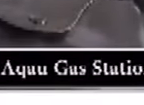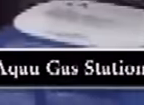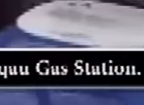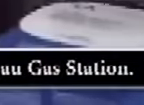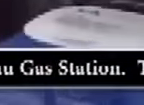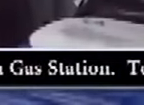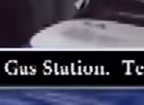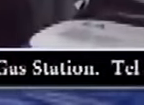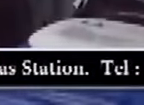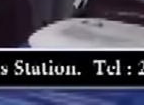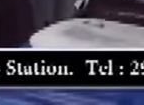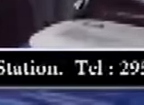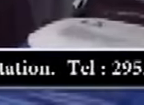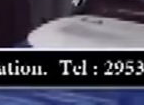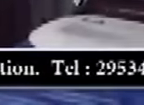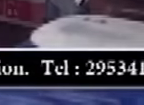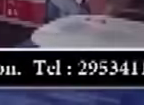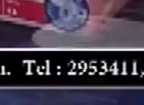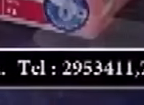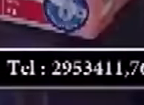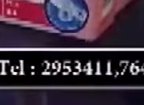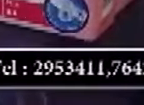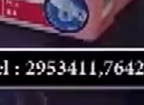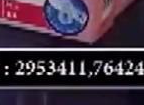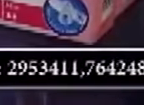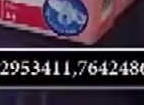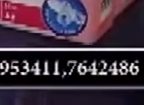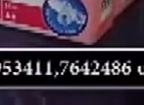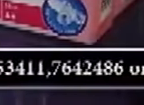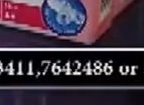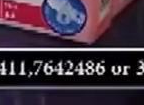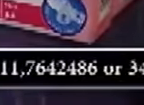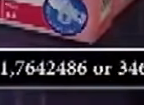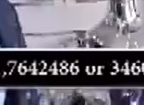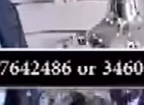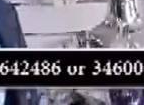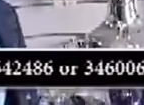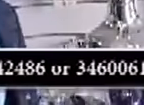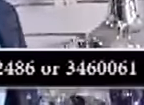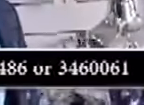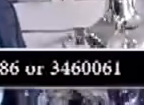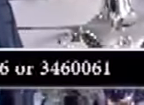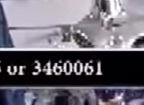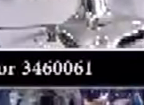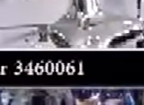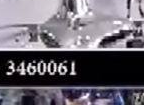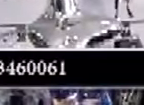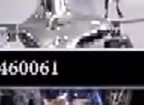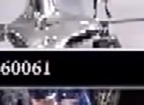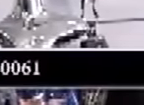Find us at Kololi New Road opposite Gaddafi Mosque at the Aqua Preacher Station, or call us on